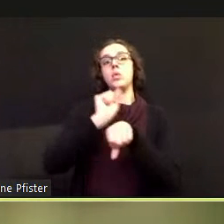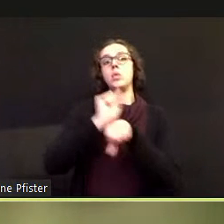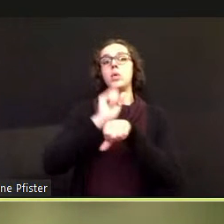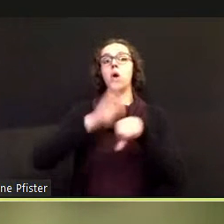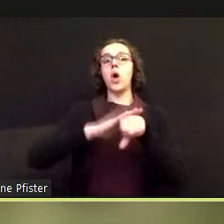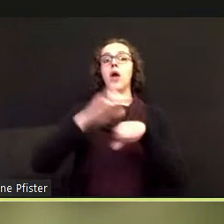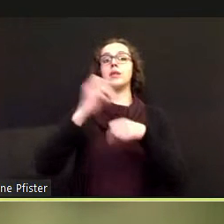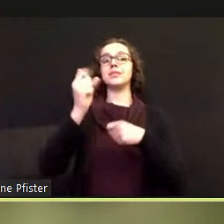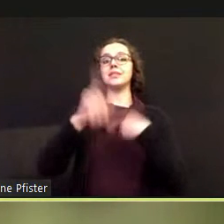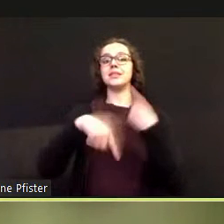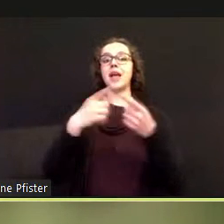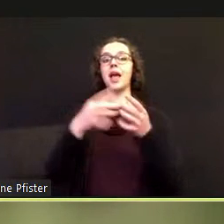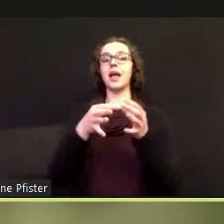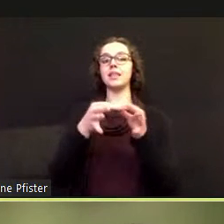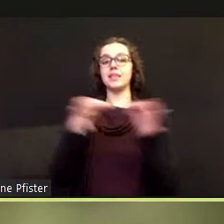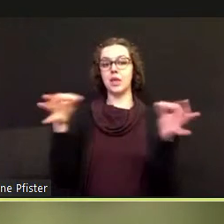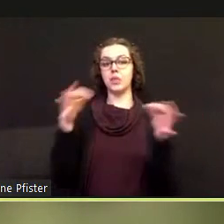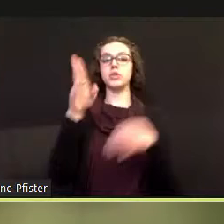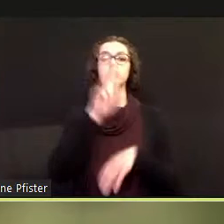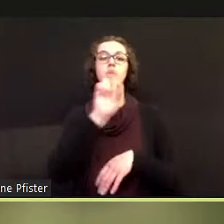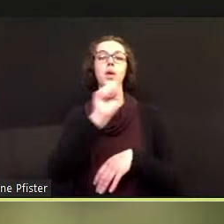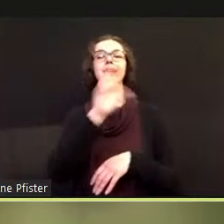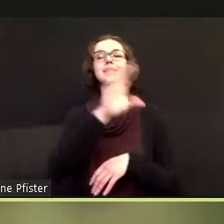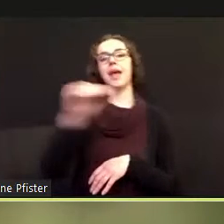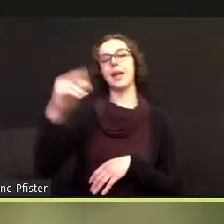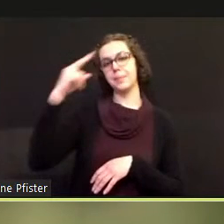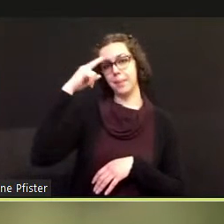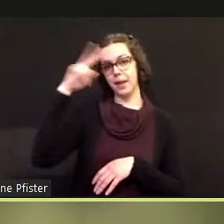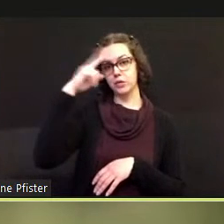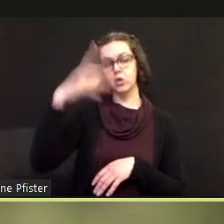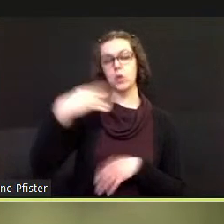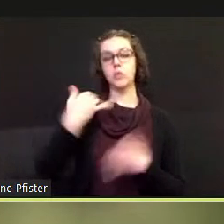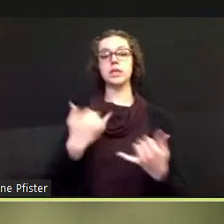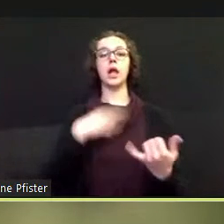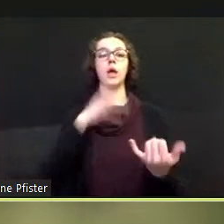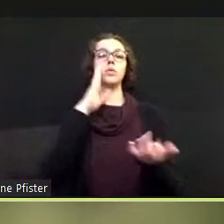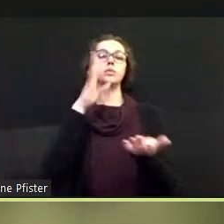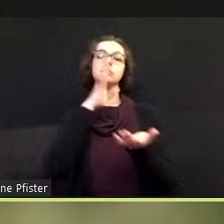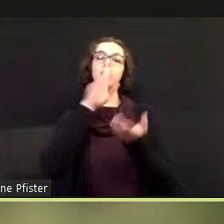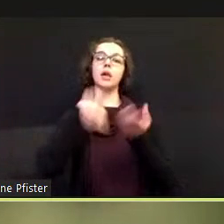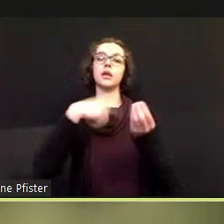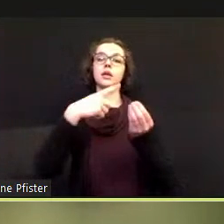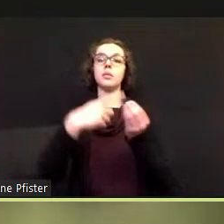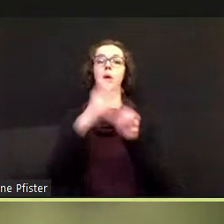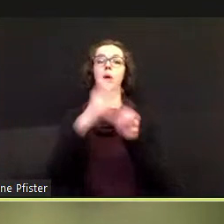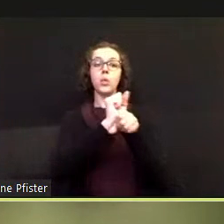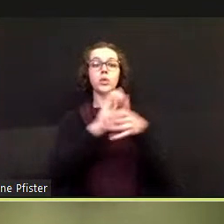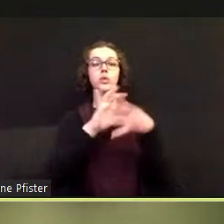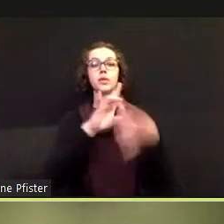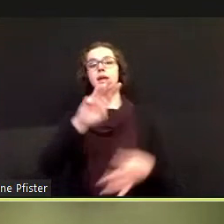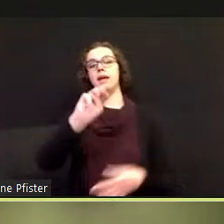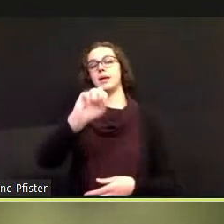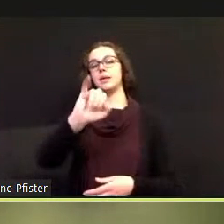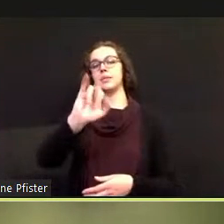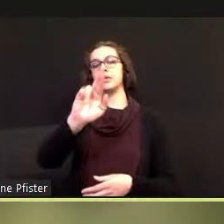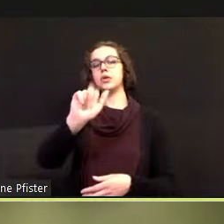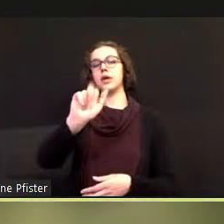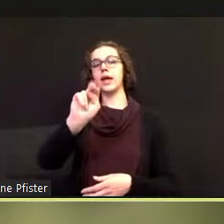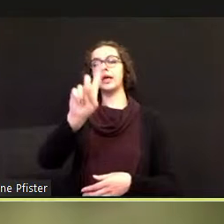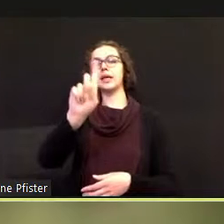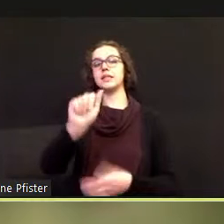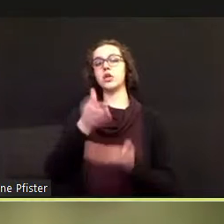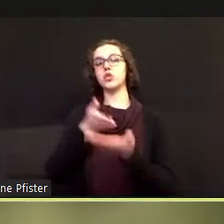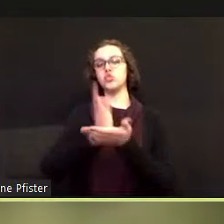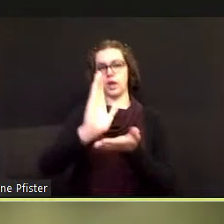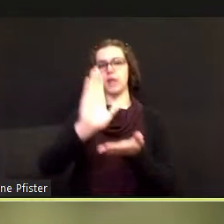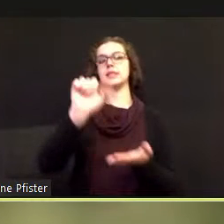US and Mexico, and today I'll be talking about some work I've done on a Miranda rights case,